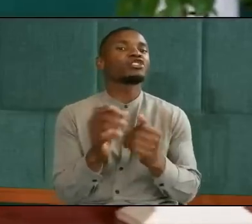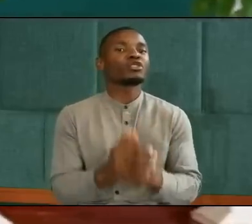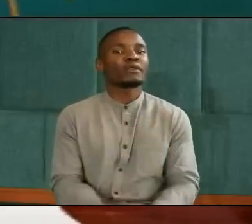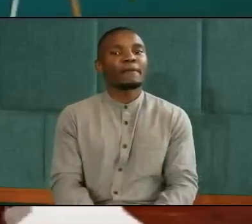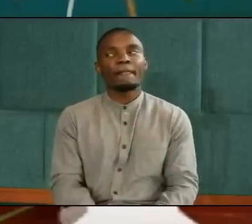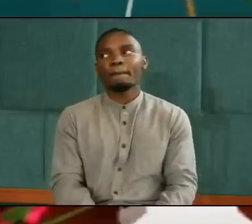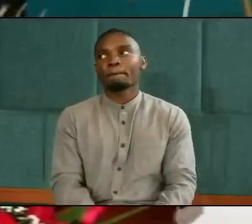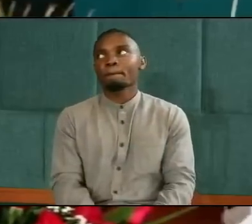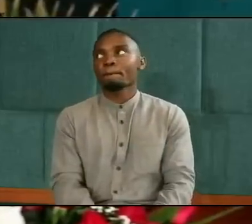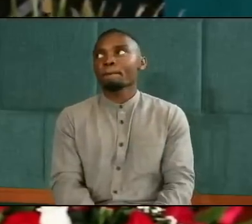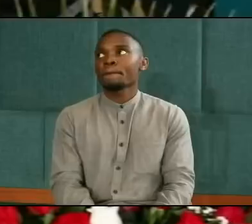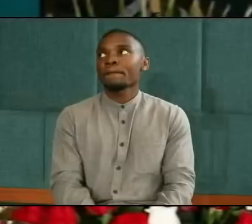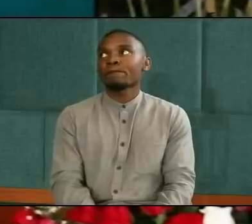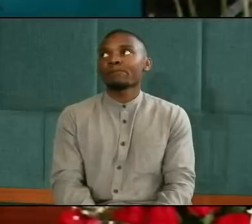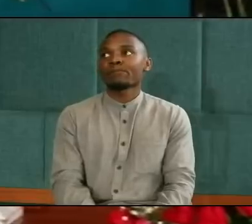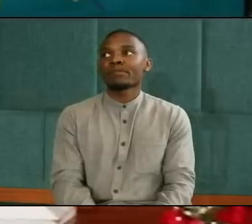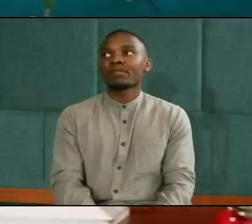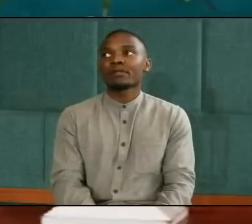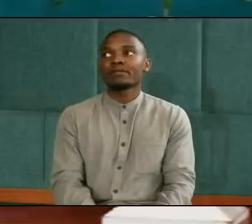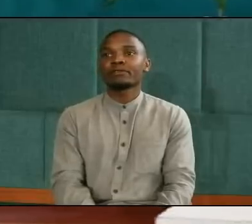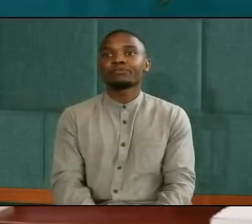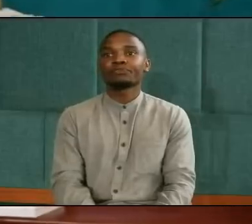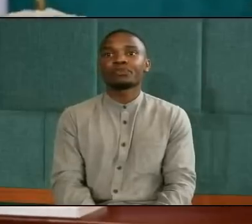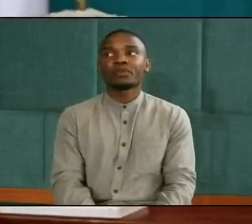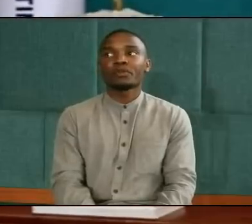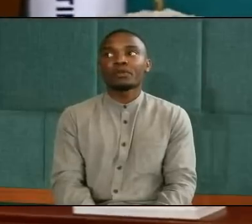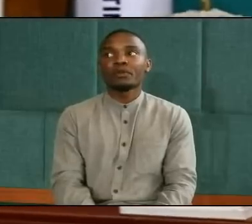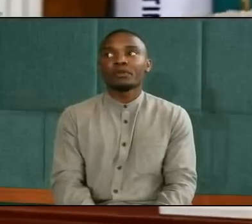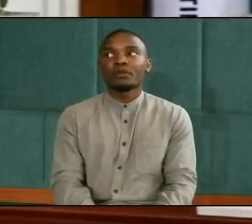So, four signs